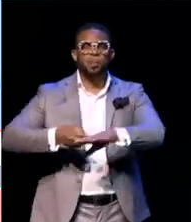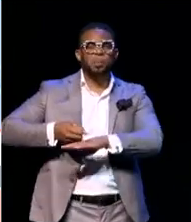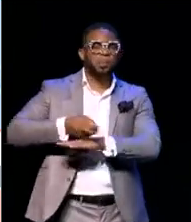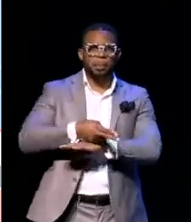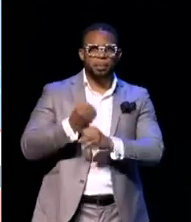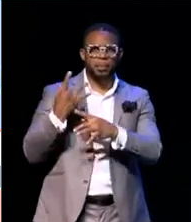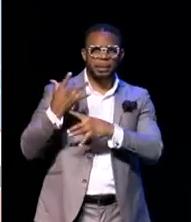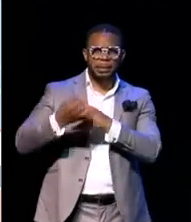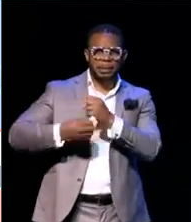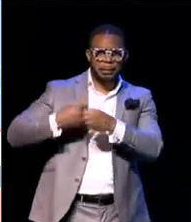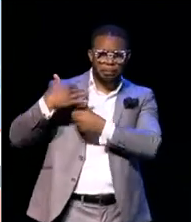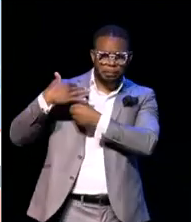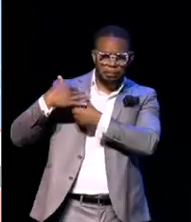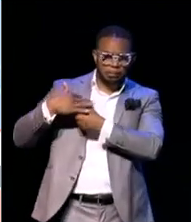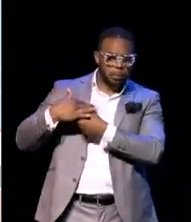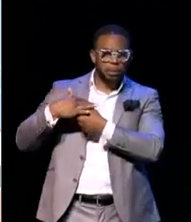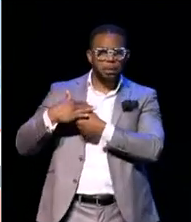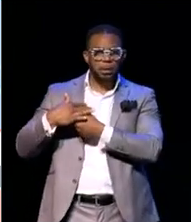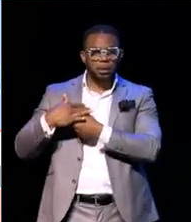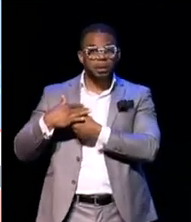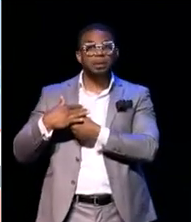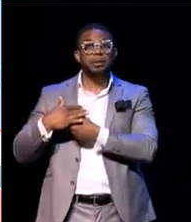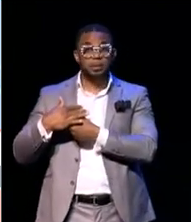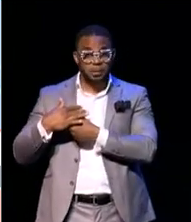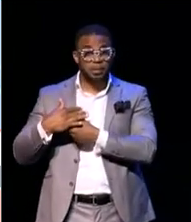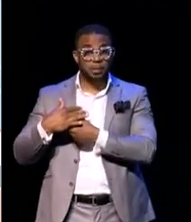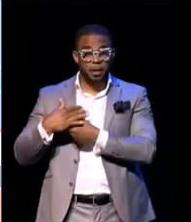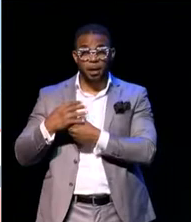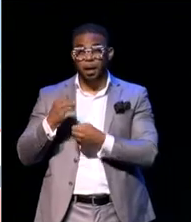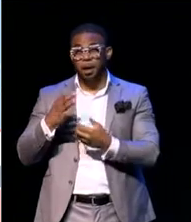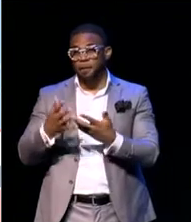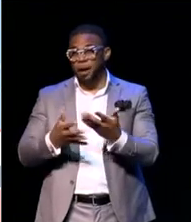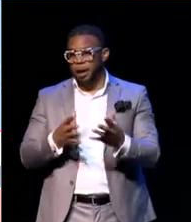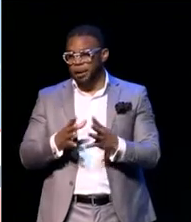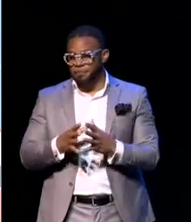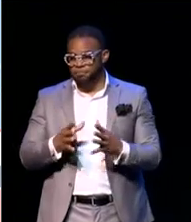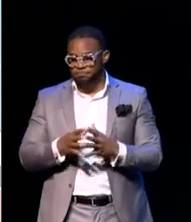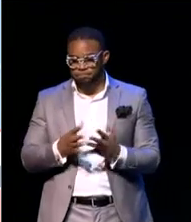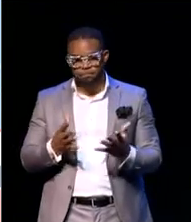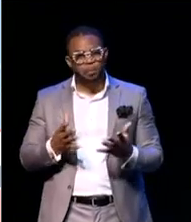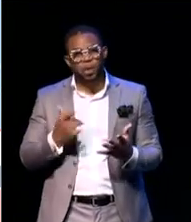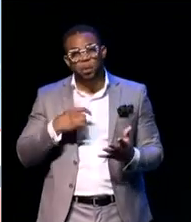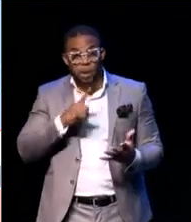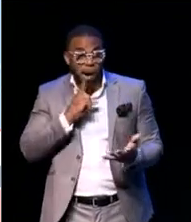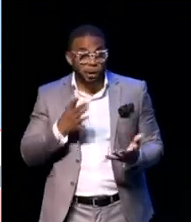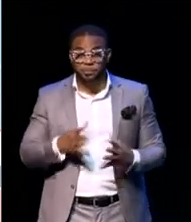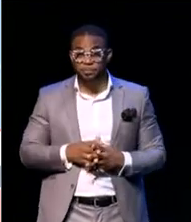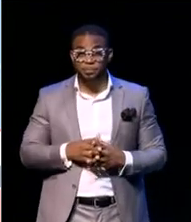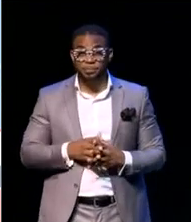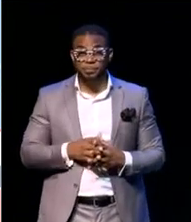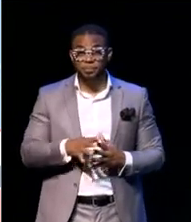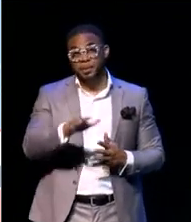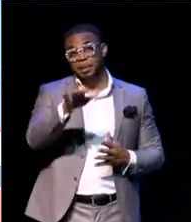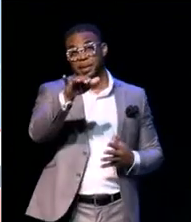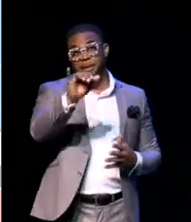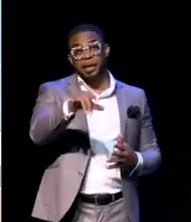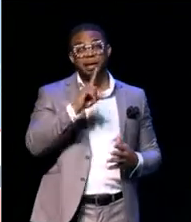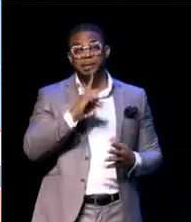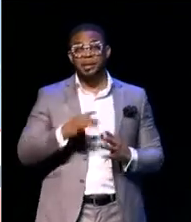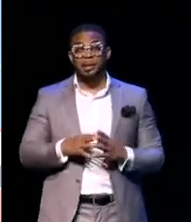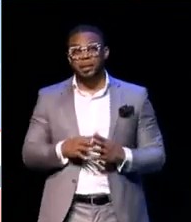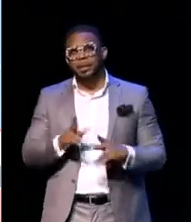overcome decades, if not centuries, of where we are. And that is